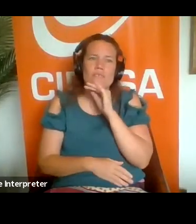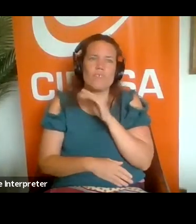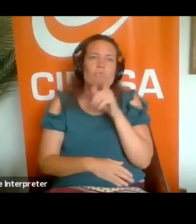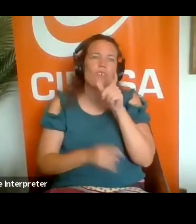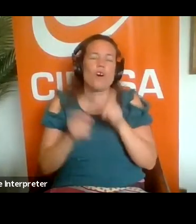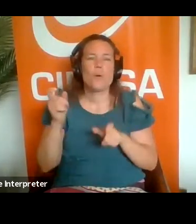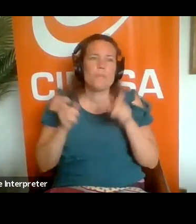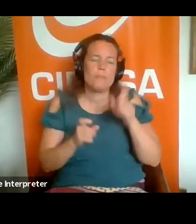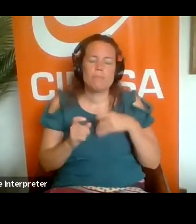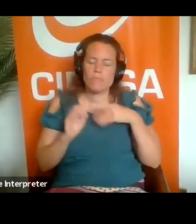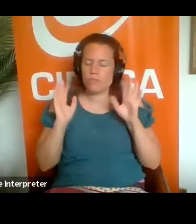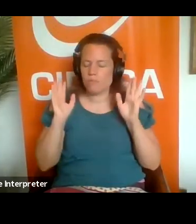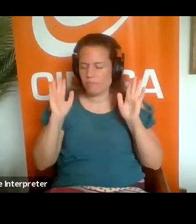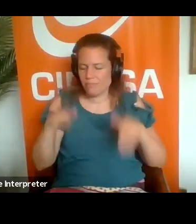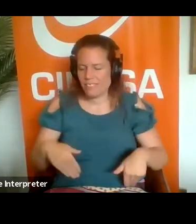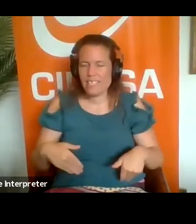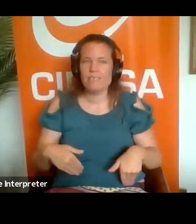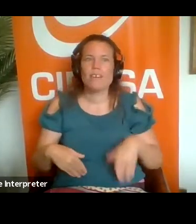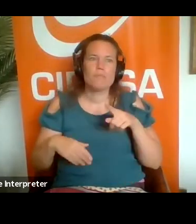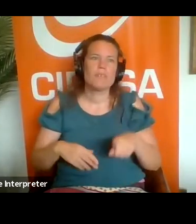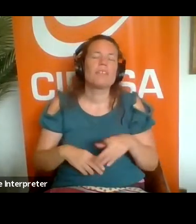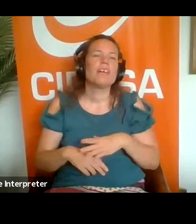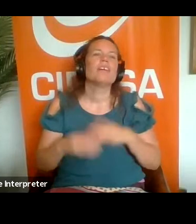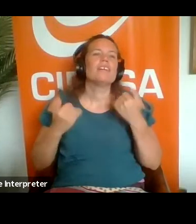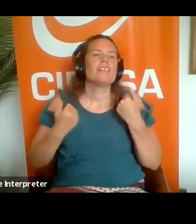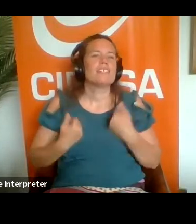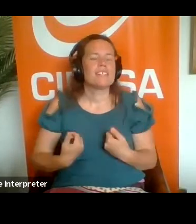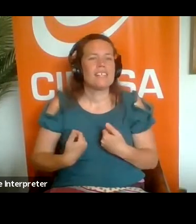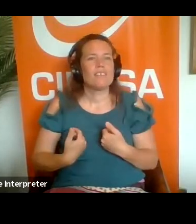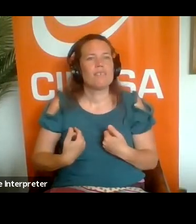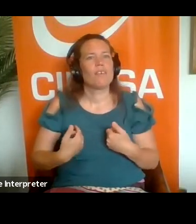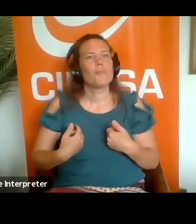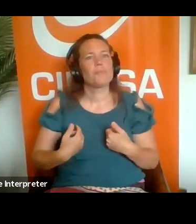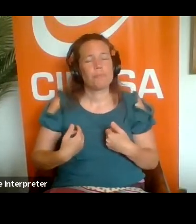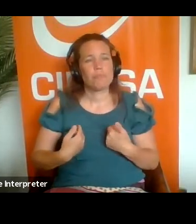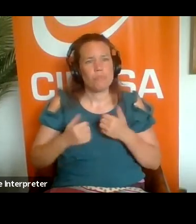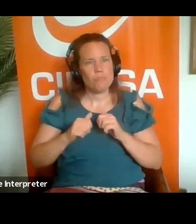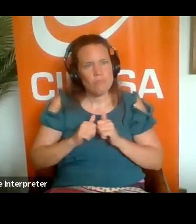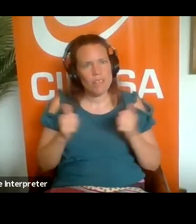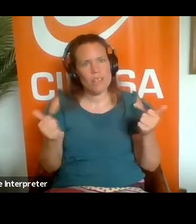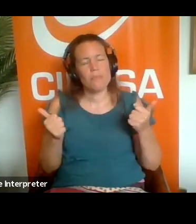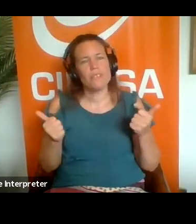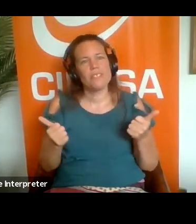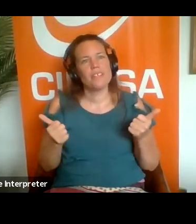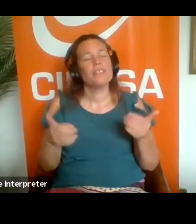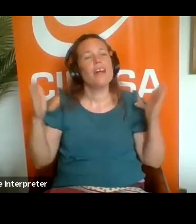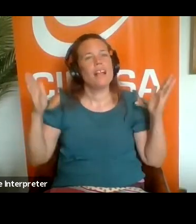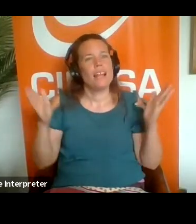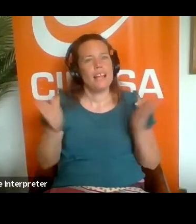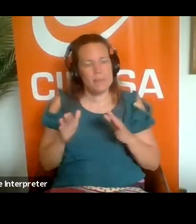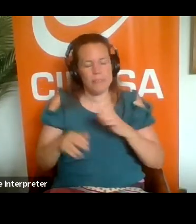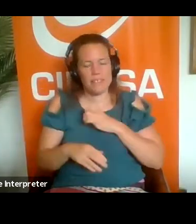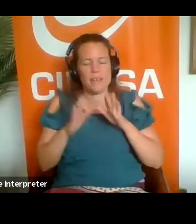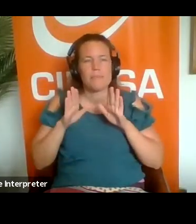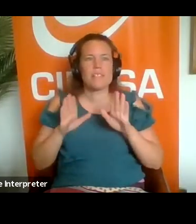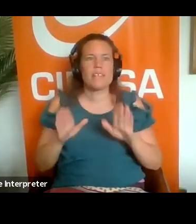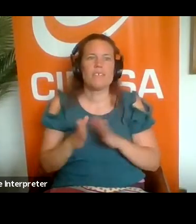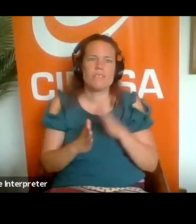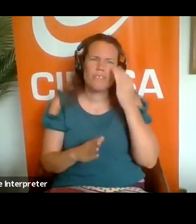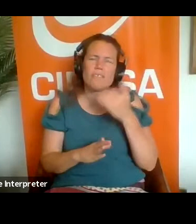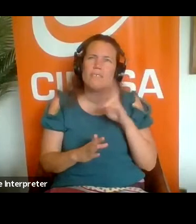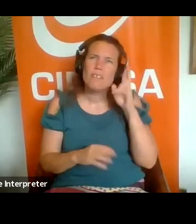give up their civil liberties and limit themselves. Like I remember in